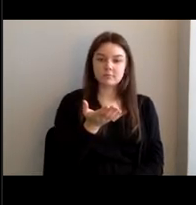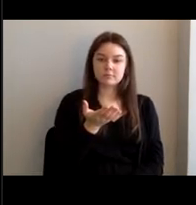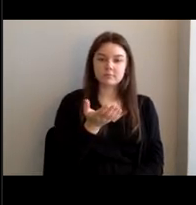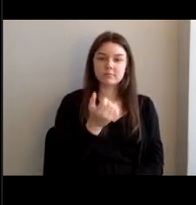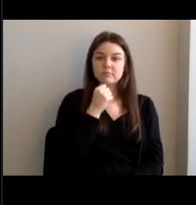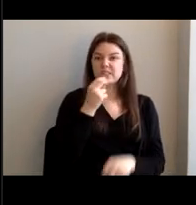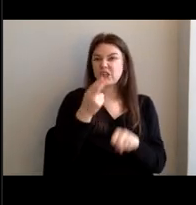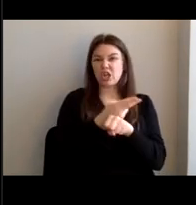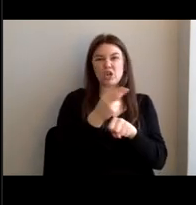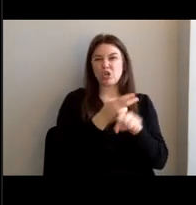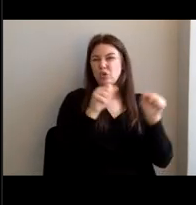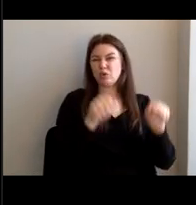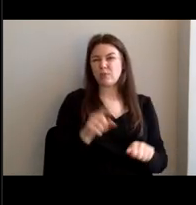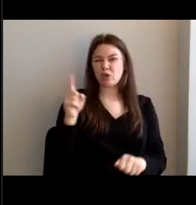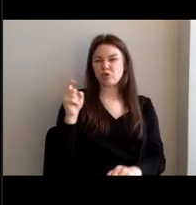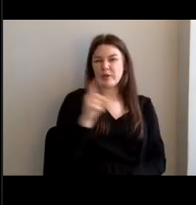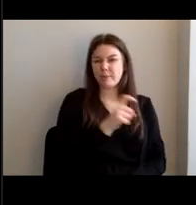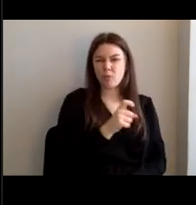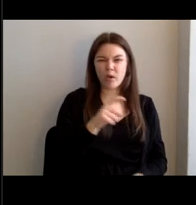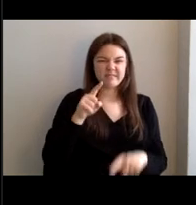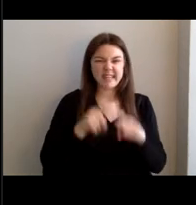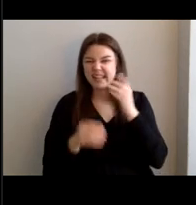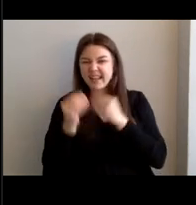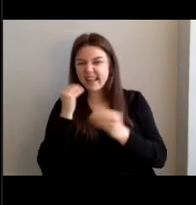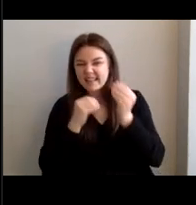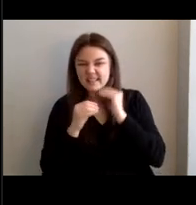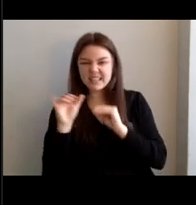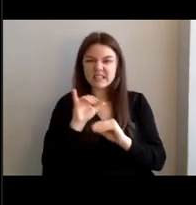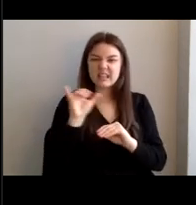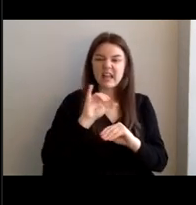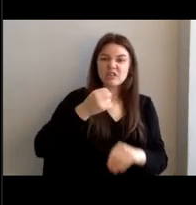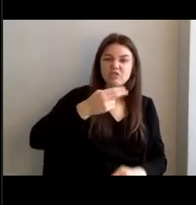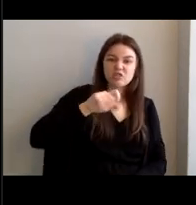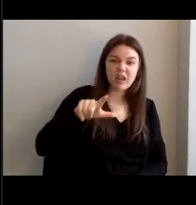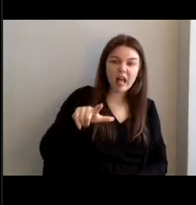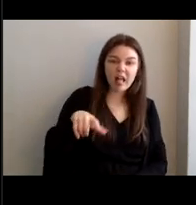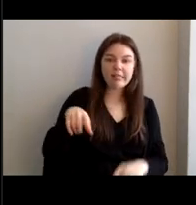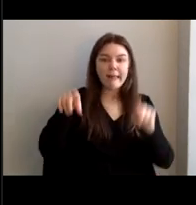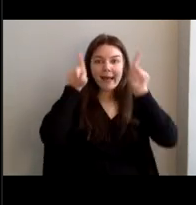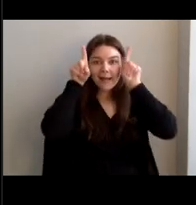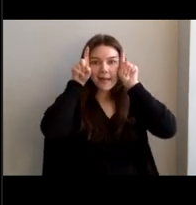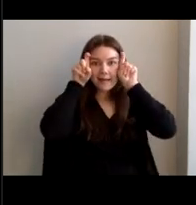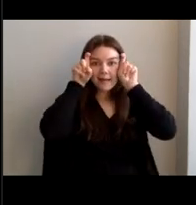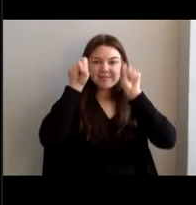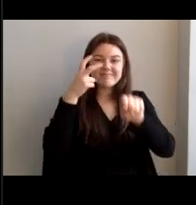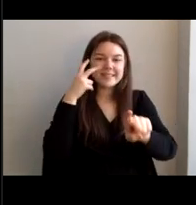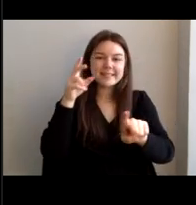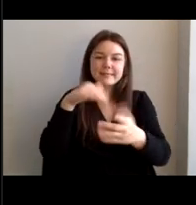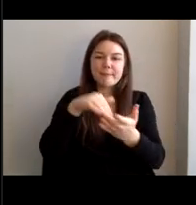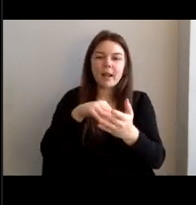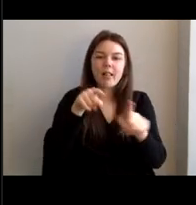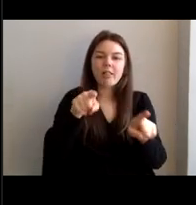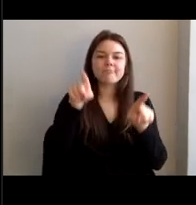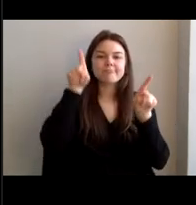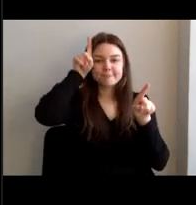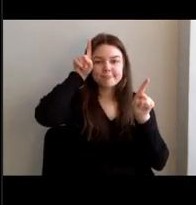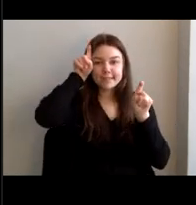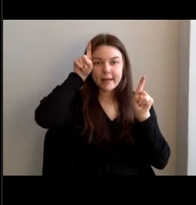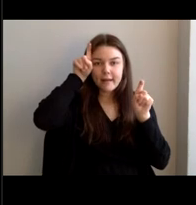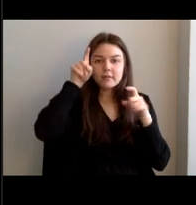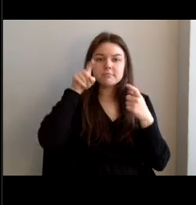material or inedible materials like shells and antennas. As you can see here, the shell and antenna and